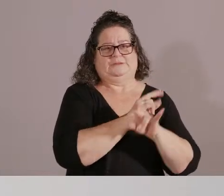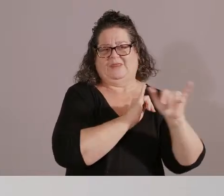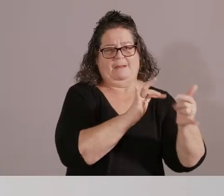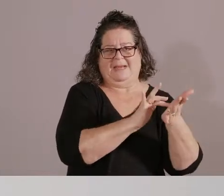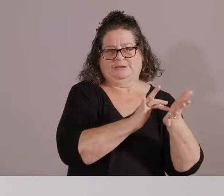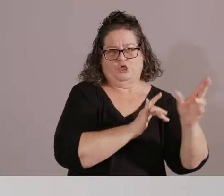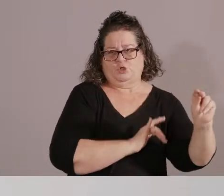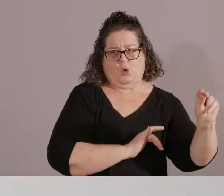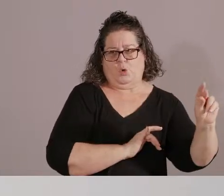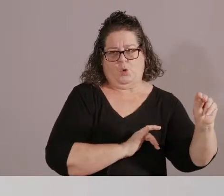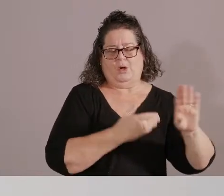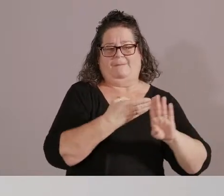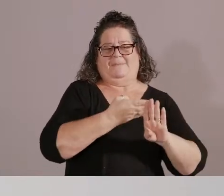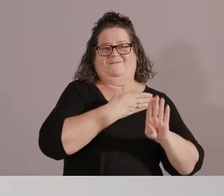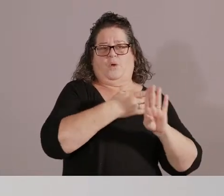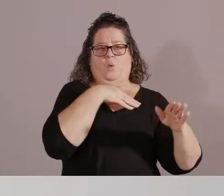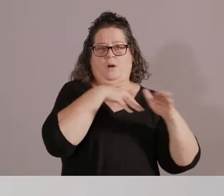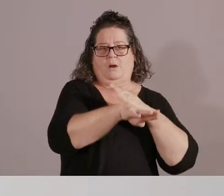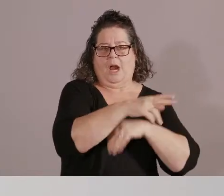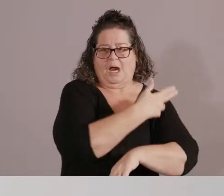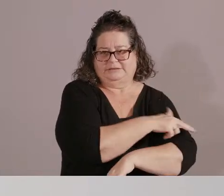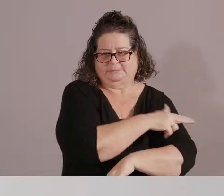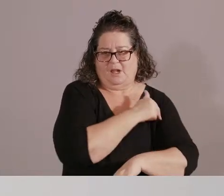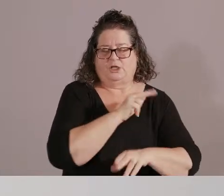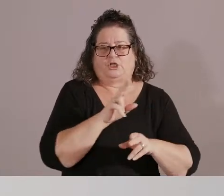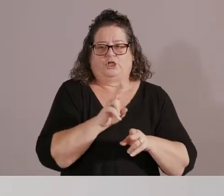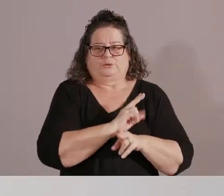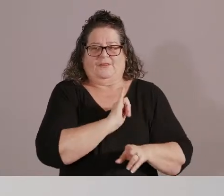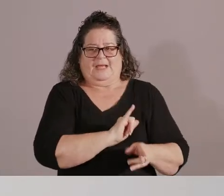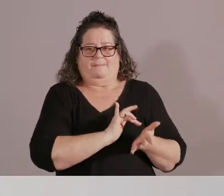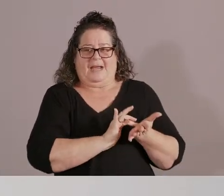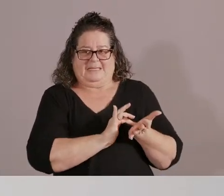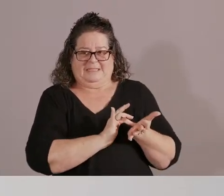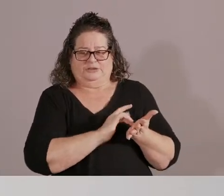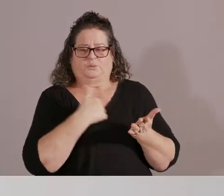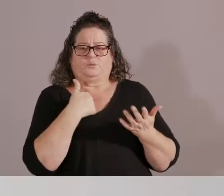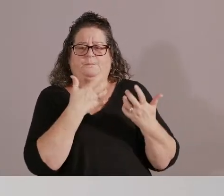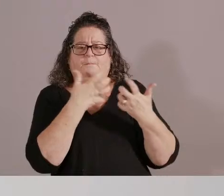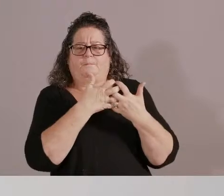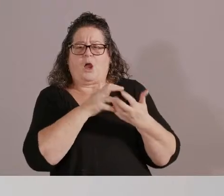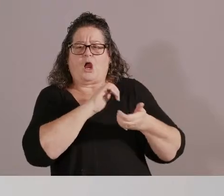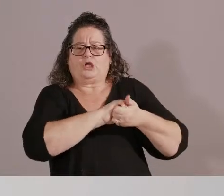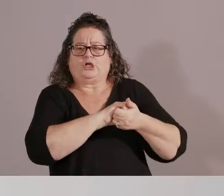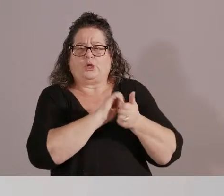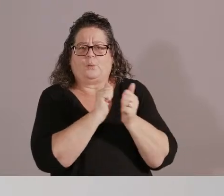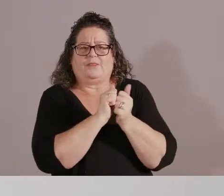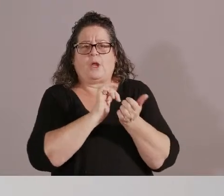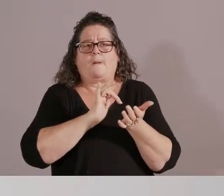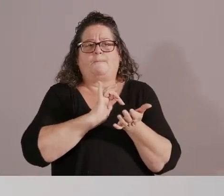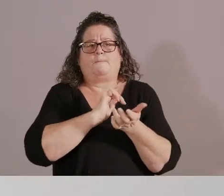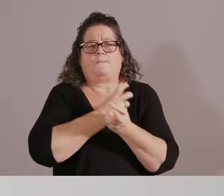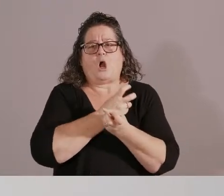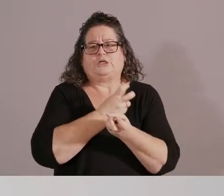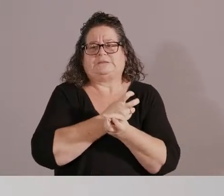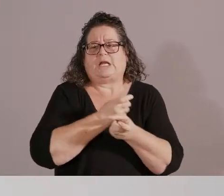are partnering with Poison Control to set up a system that will allow outpatient providers, if they have a patient